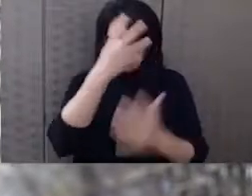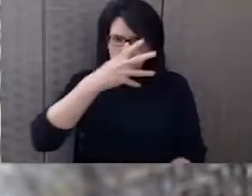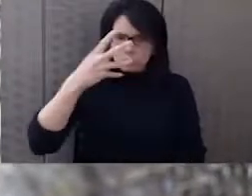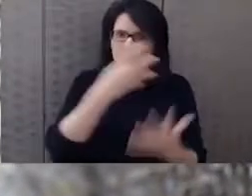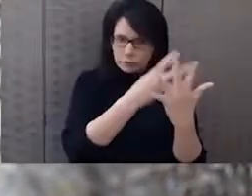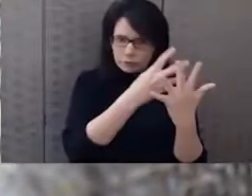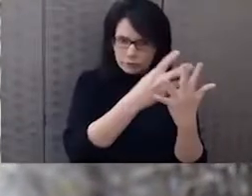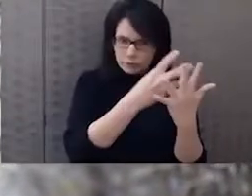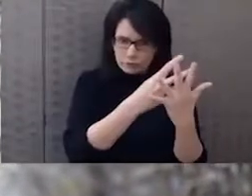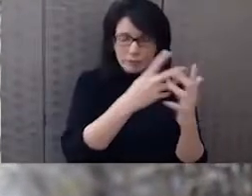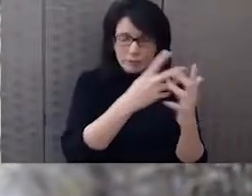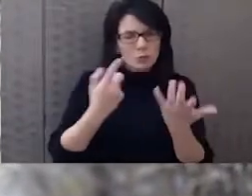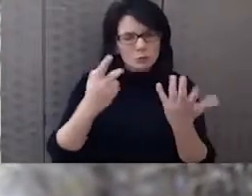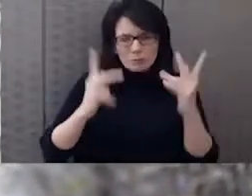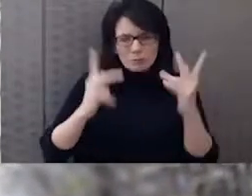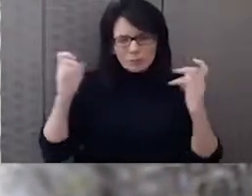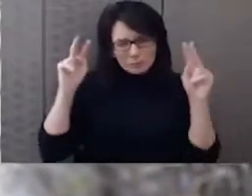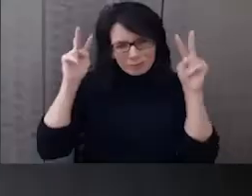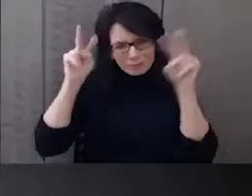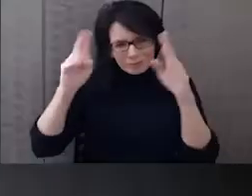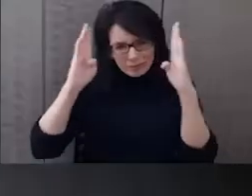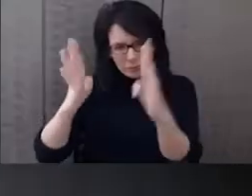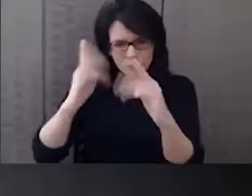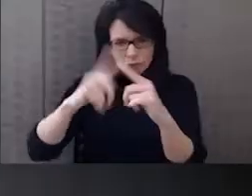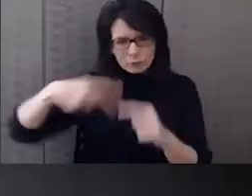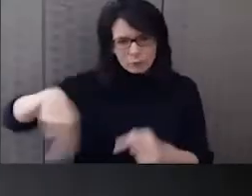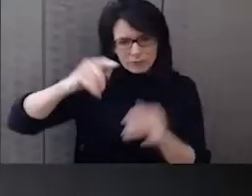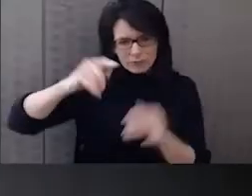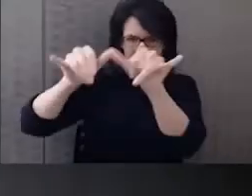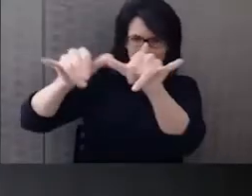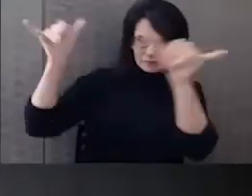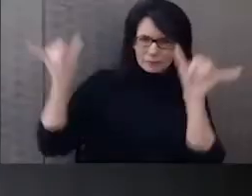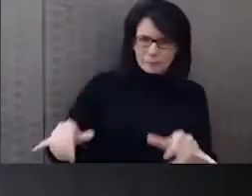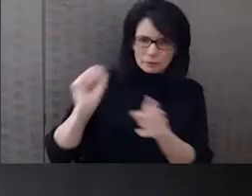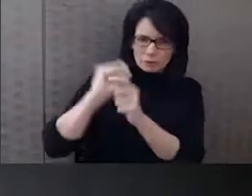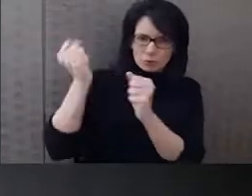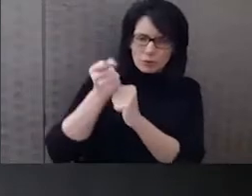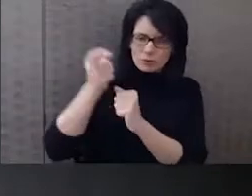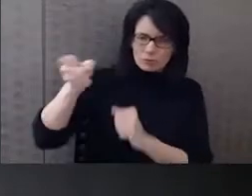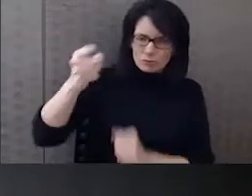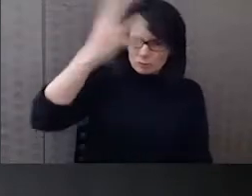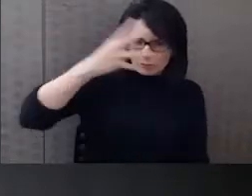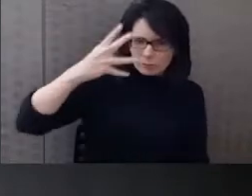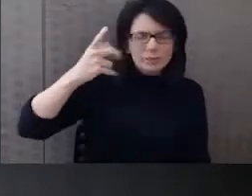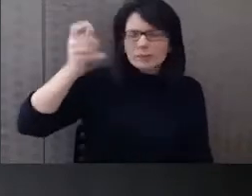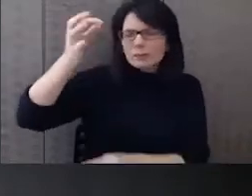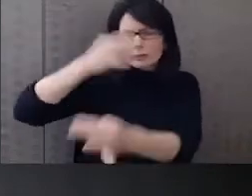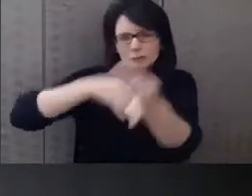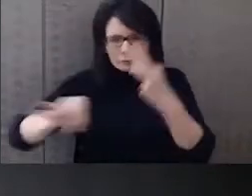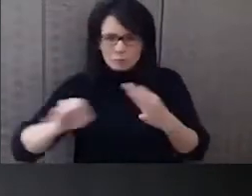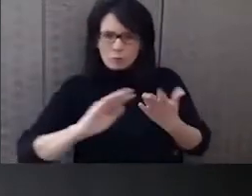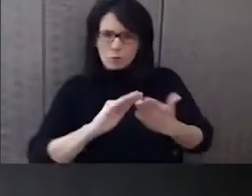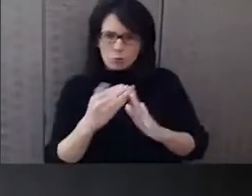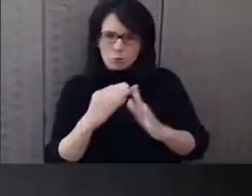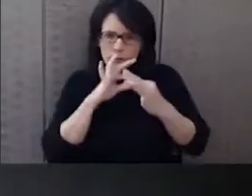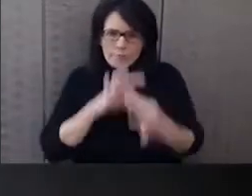systemic conditions in immigration jails and really moving towards community-based alternatives to detention.